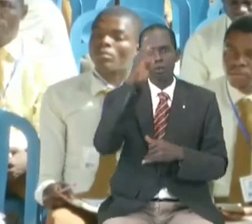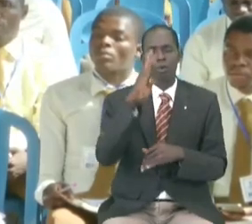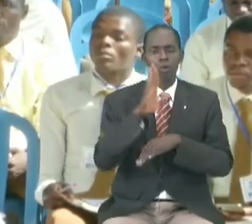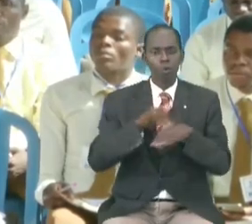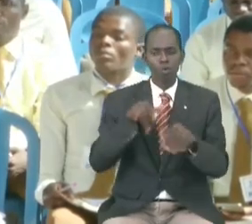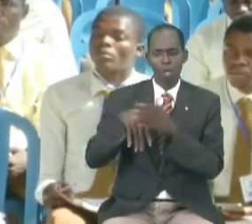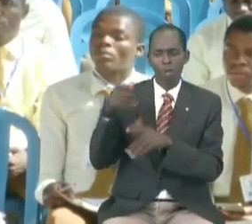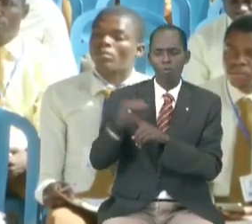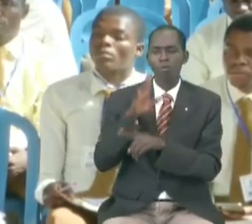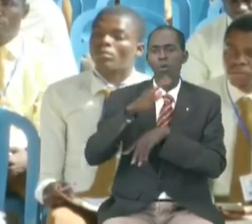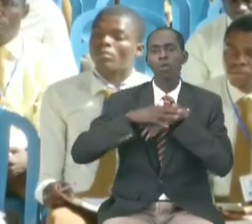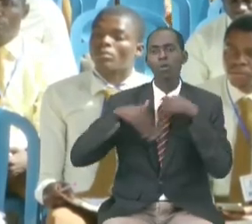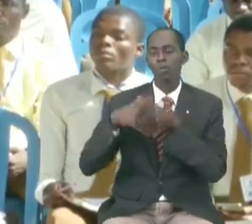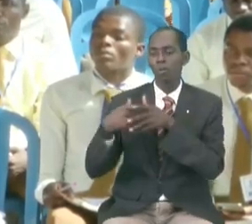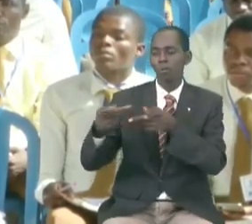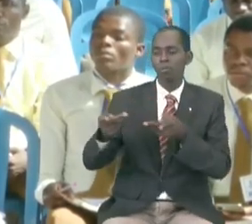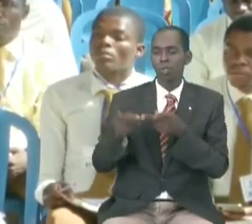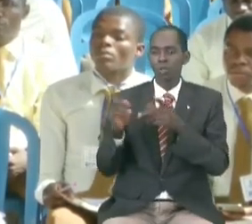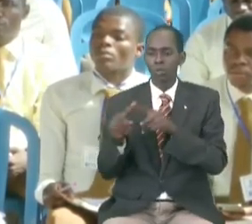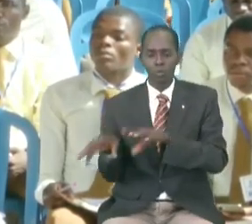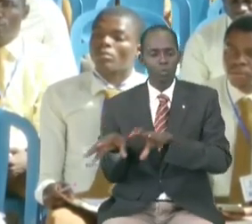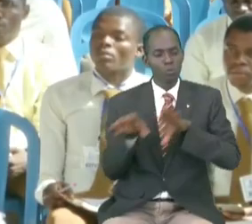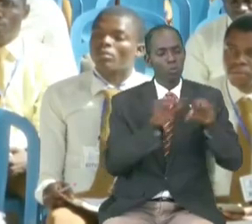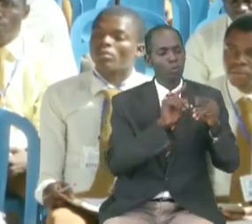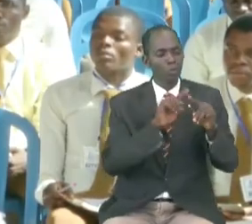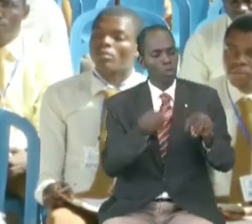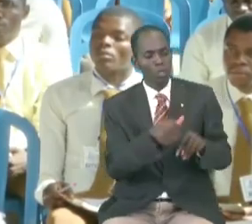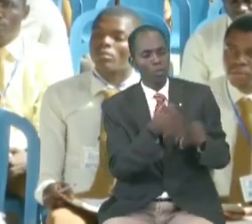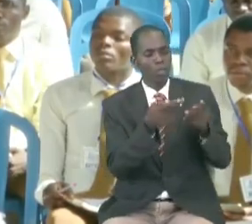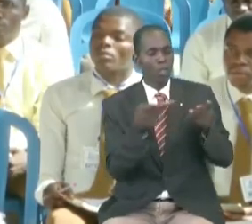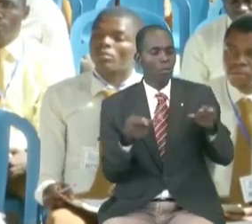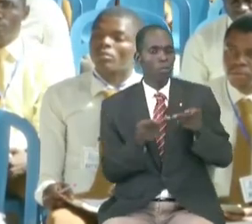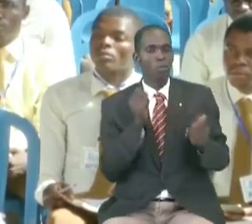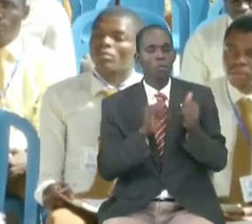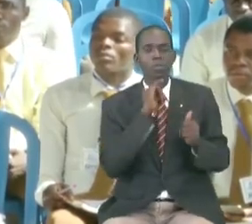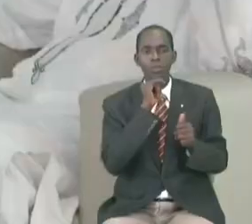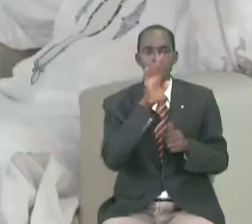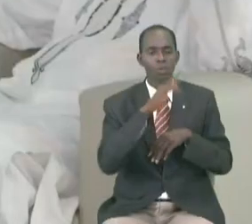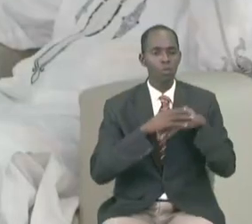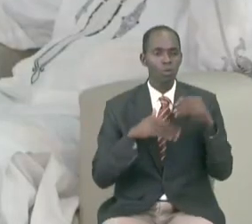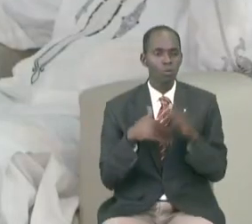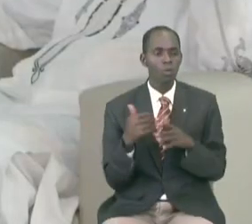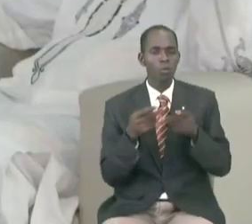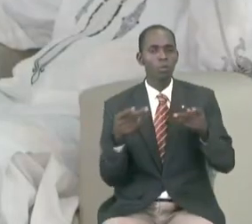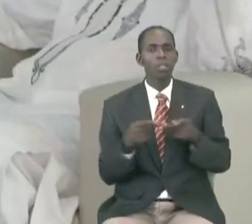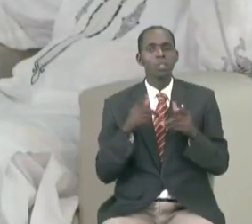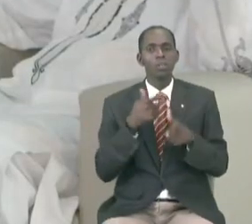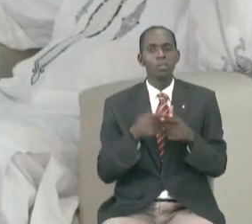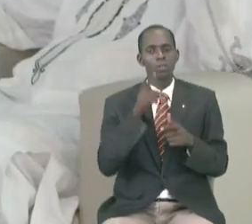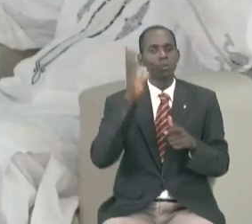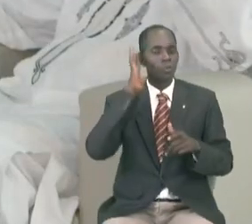and you begin to say, God, why this? Why that? Should I not? The